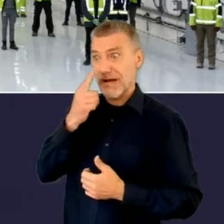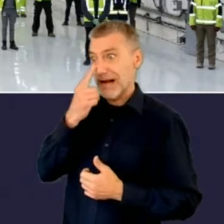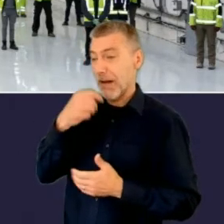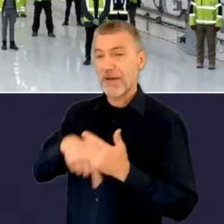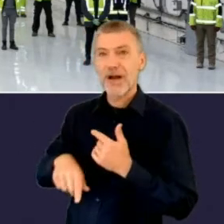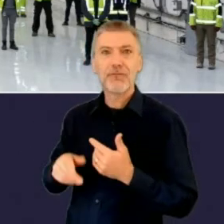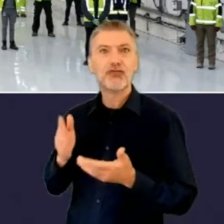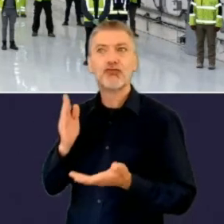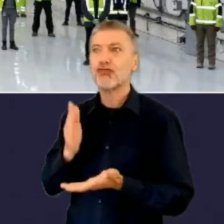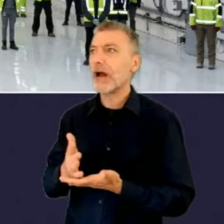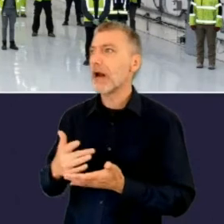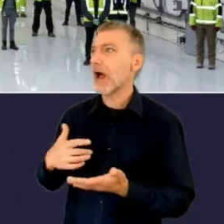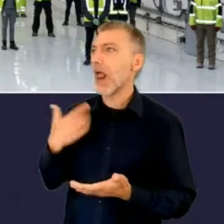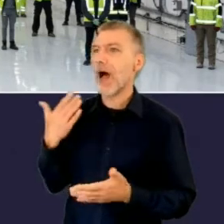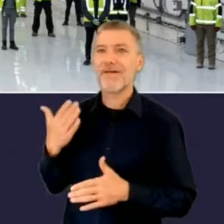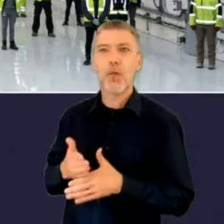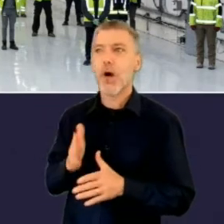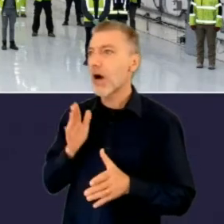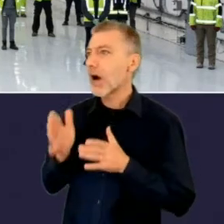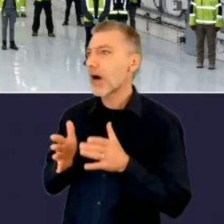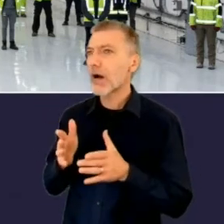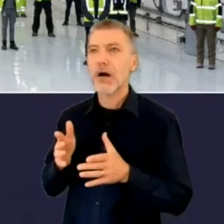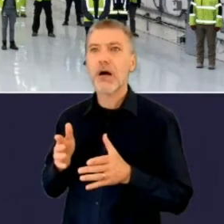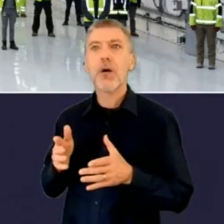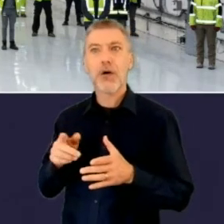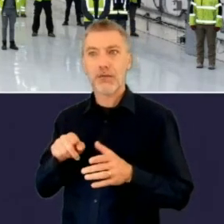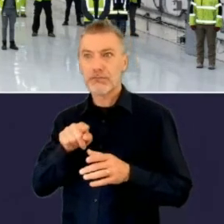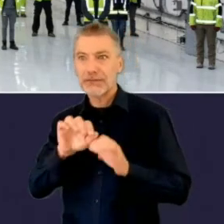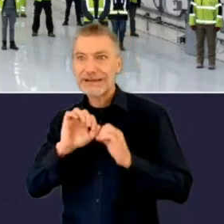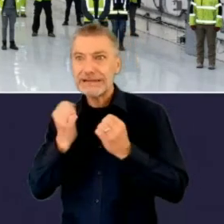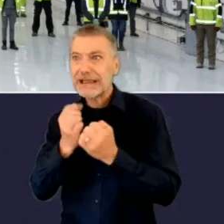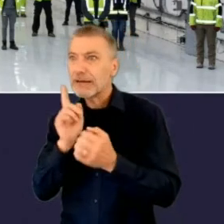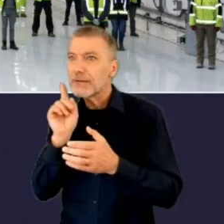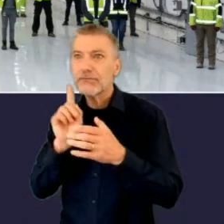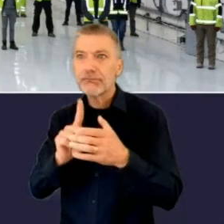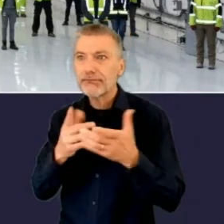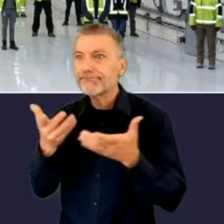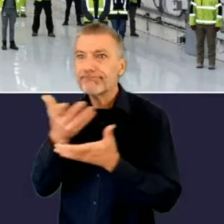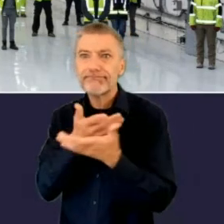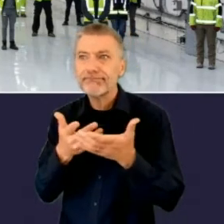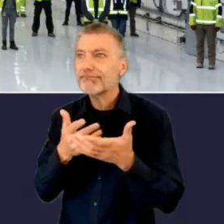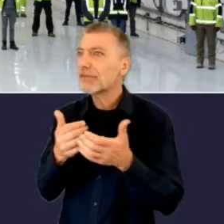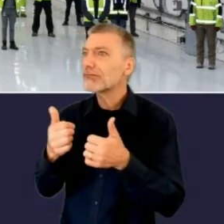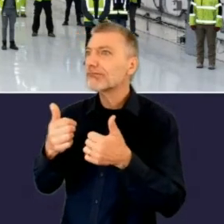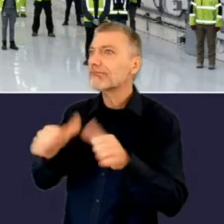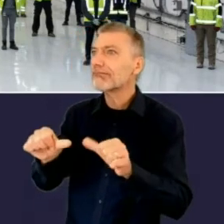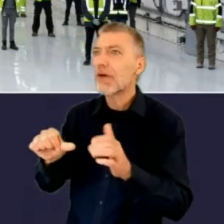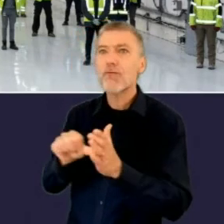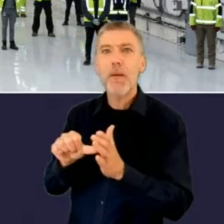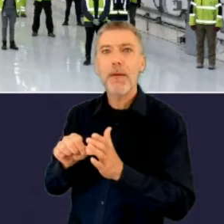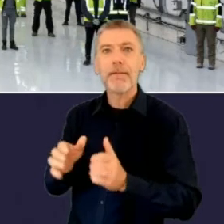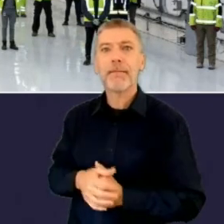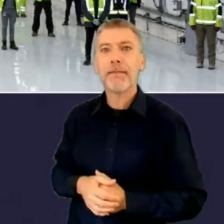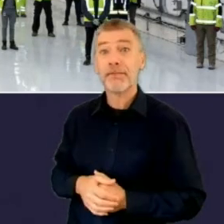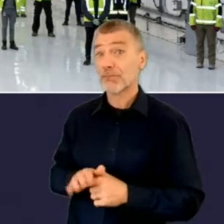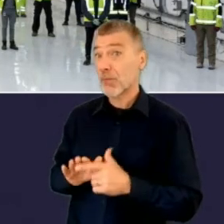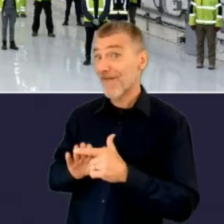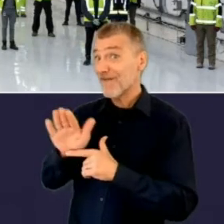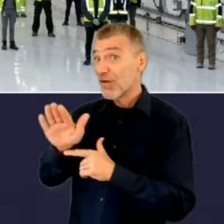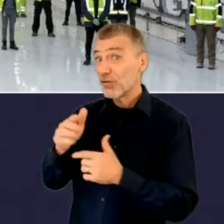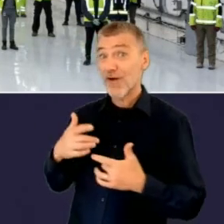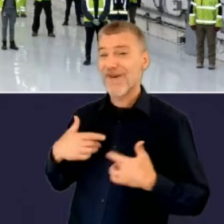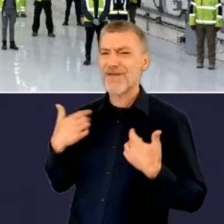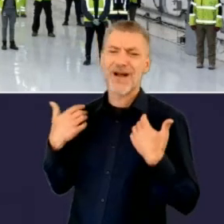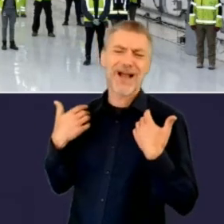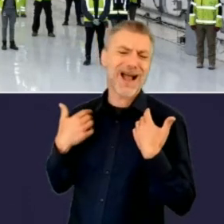be involved with the teams which are finding new solutions to problems. So our future looks really exciting, and with all the new